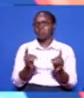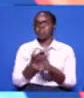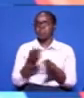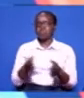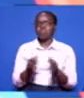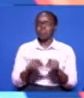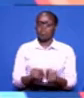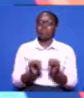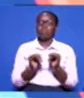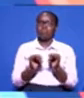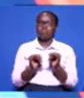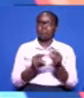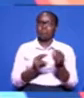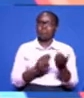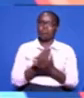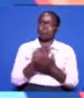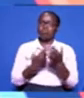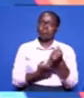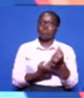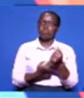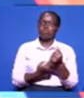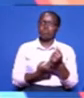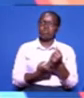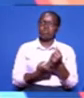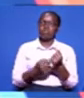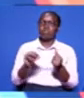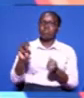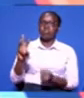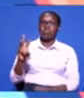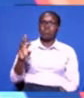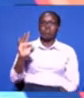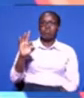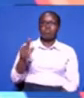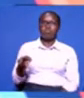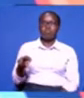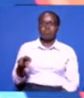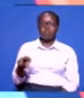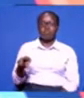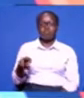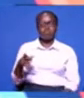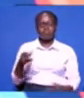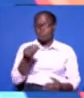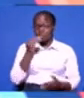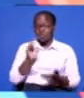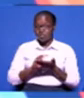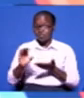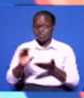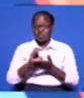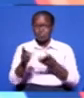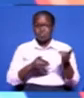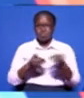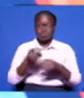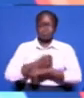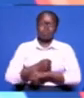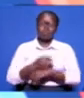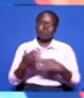trialed through partners like World Food Program, where food is delivered directly to schools or